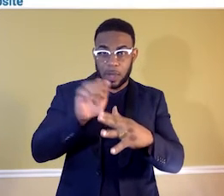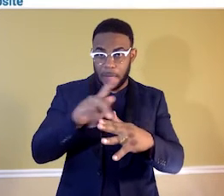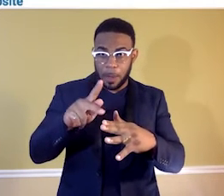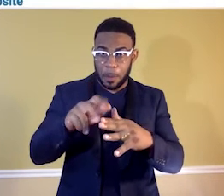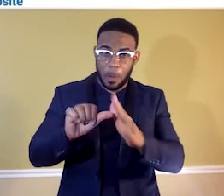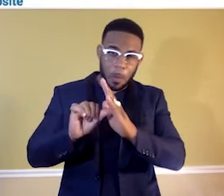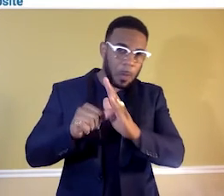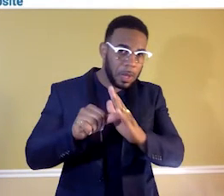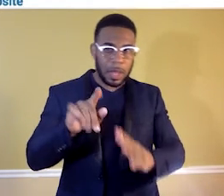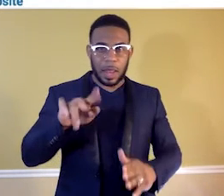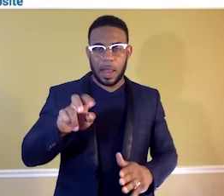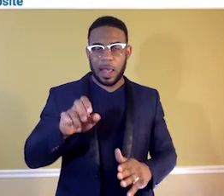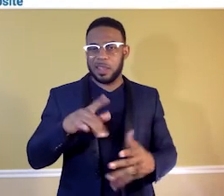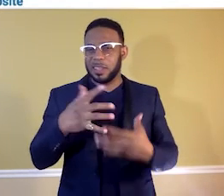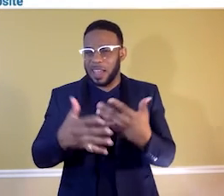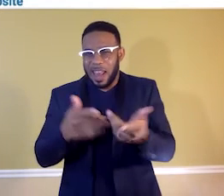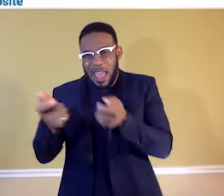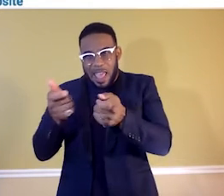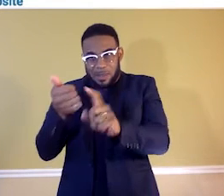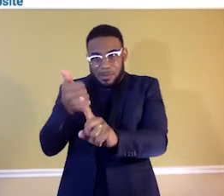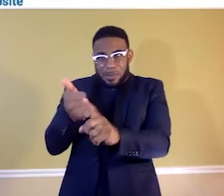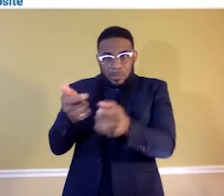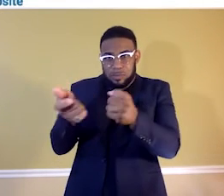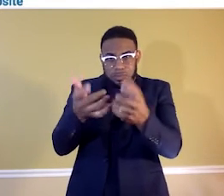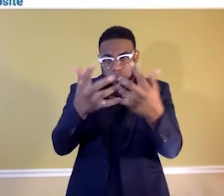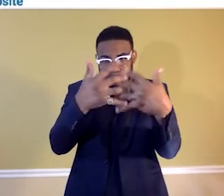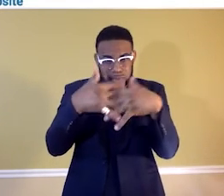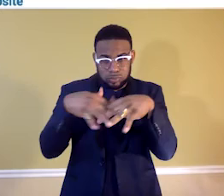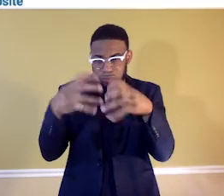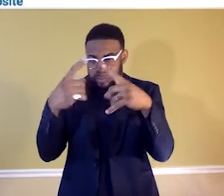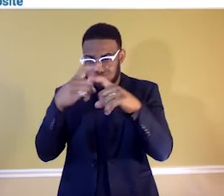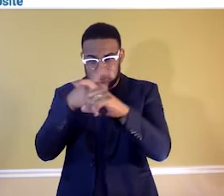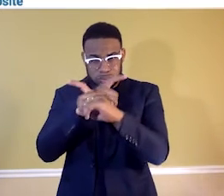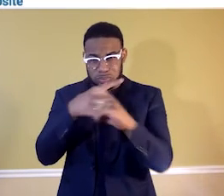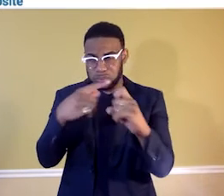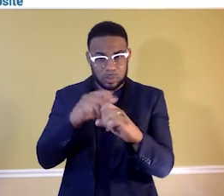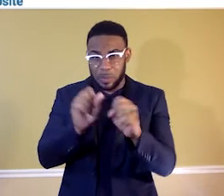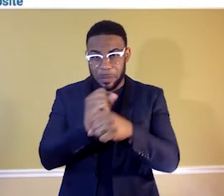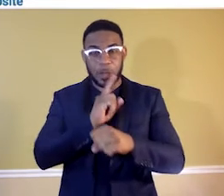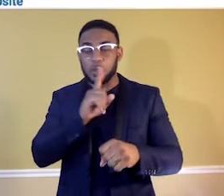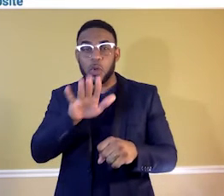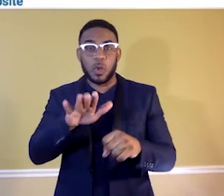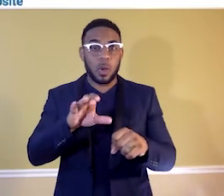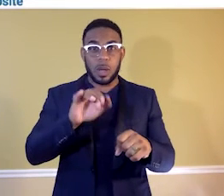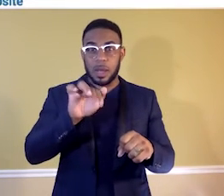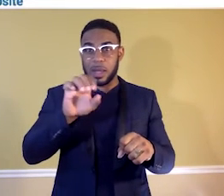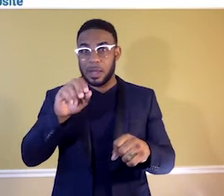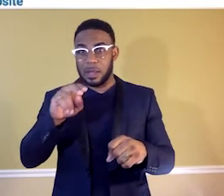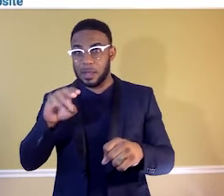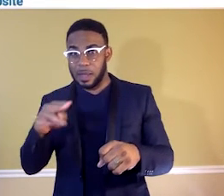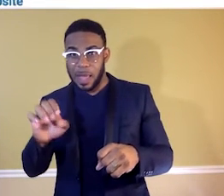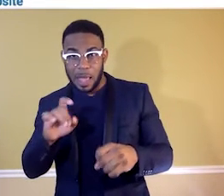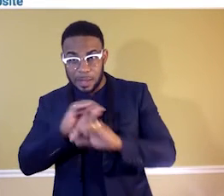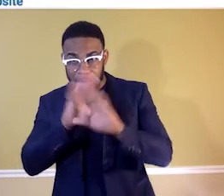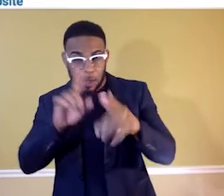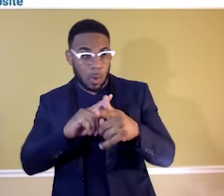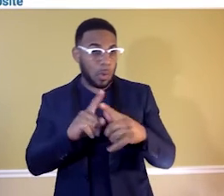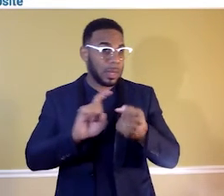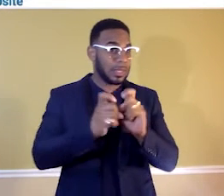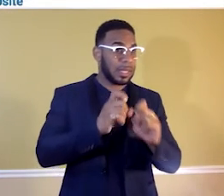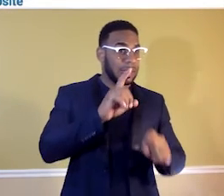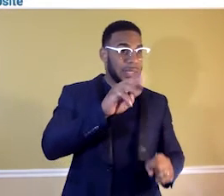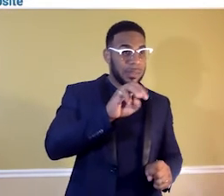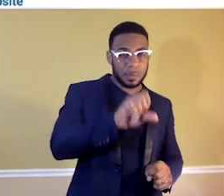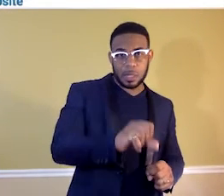it live. And it kind of handles a lot of the complexities of like making sure your cache is clear or changing the